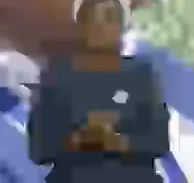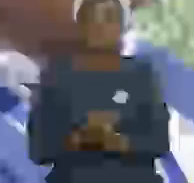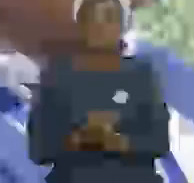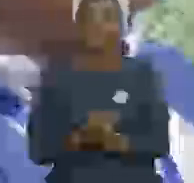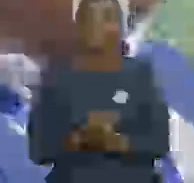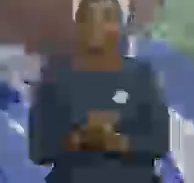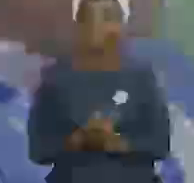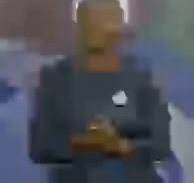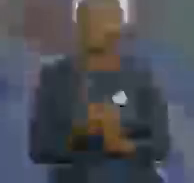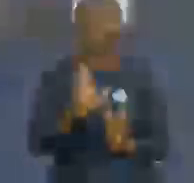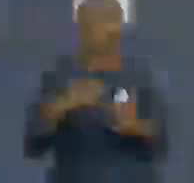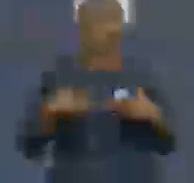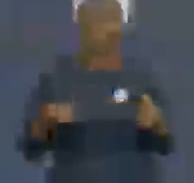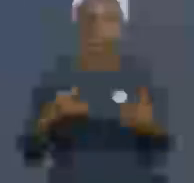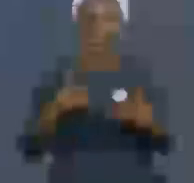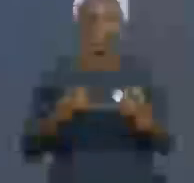has arrived.